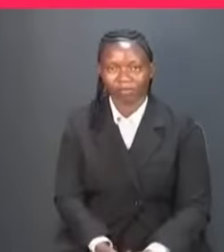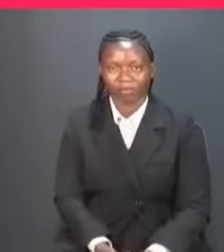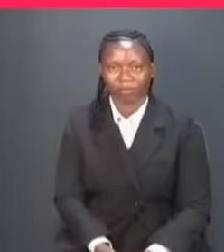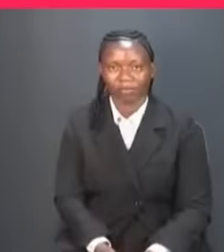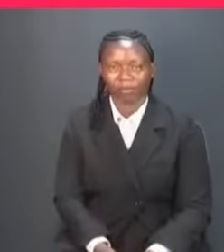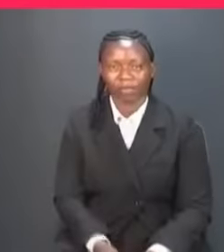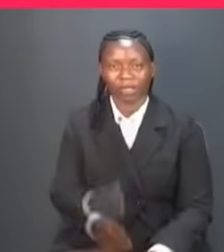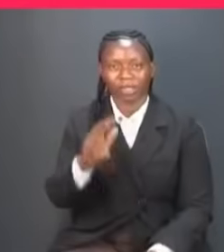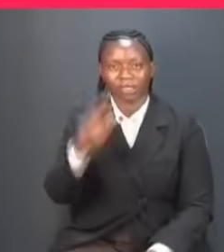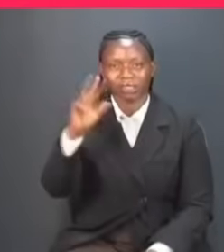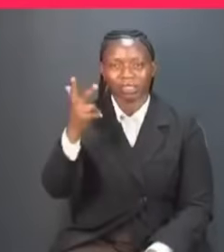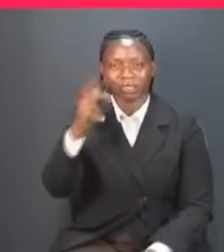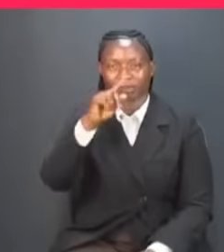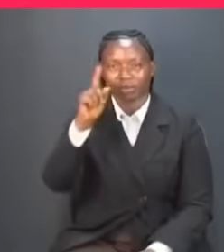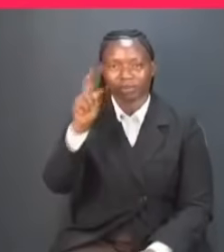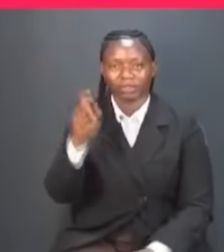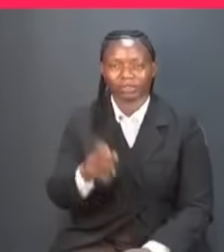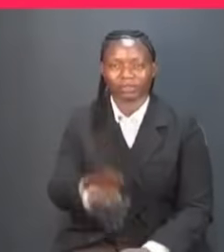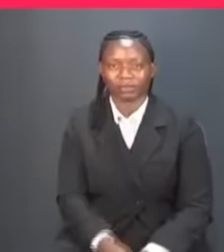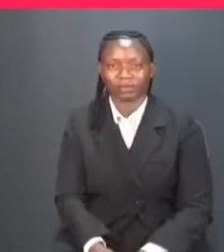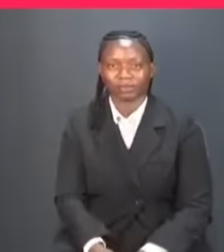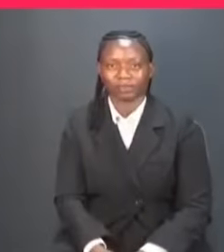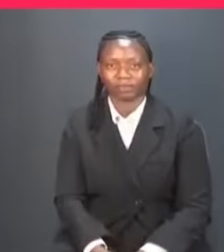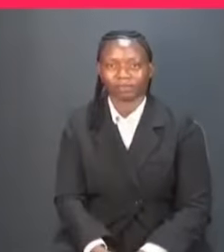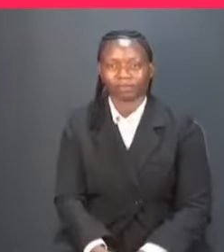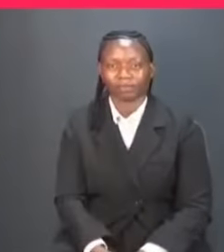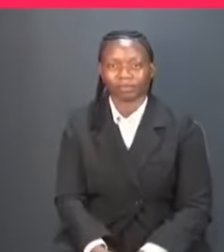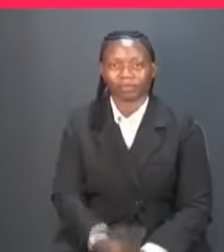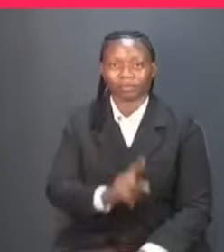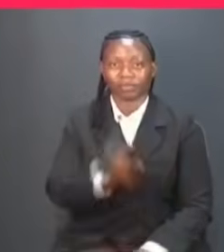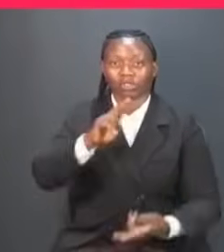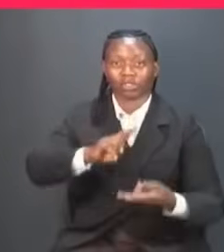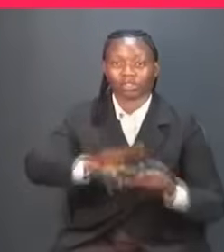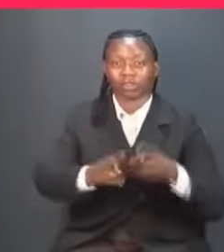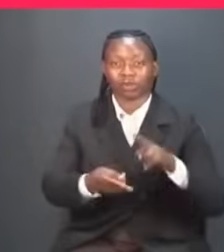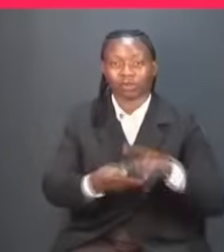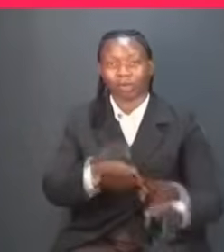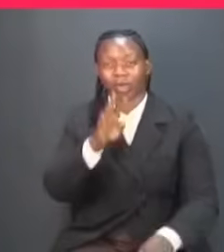The third question is question number